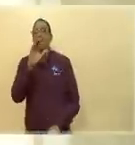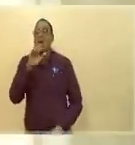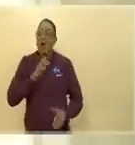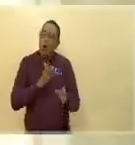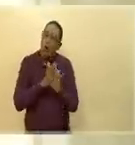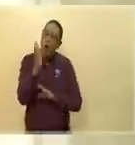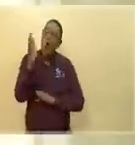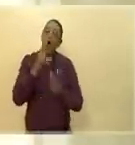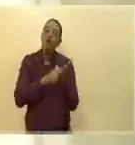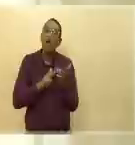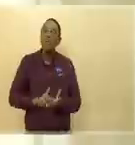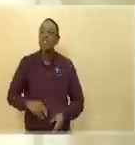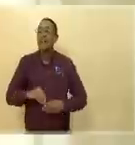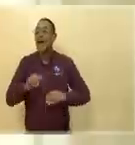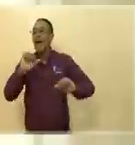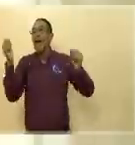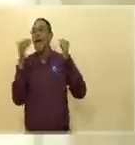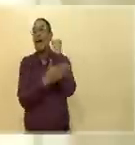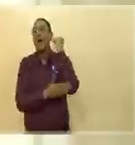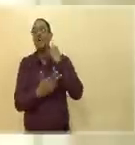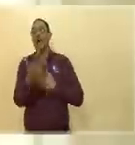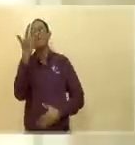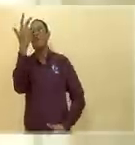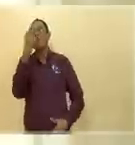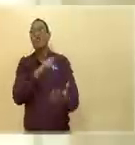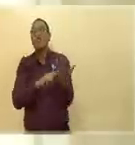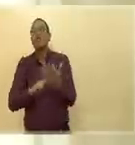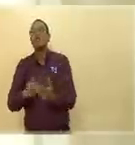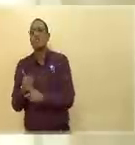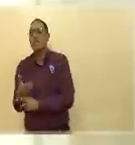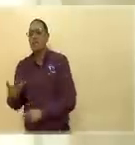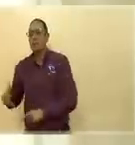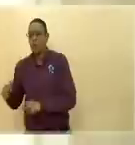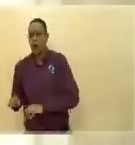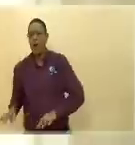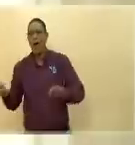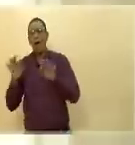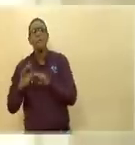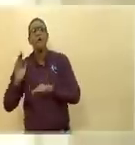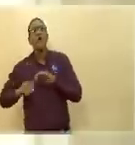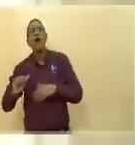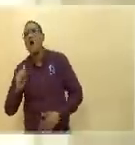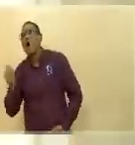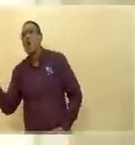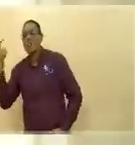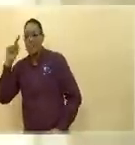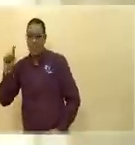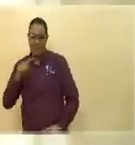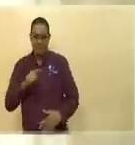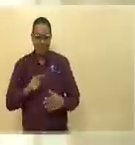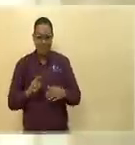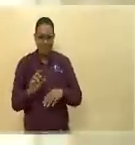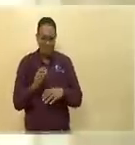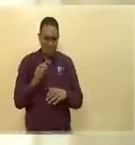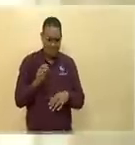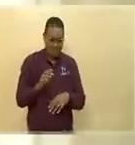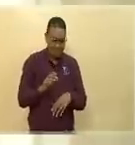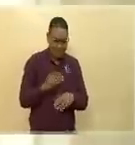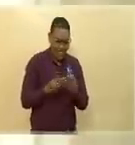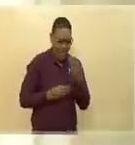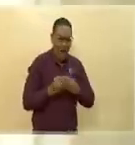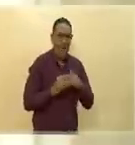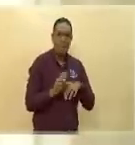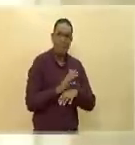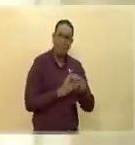In any country, there are three registries that are more important than any other for the building of the digital economy, and those are the